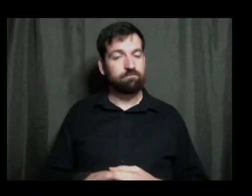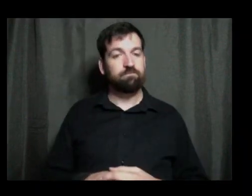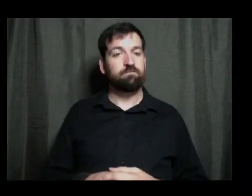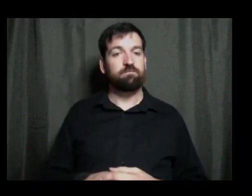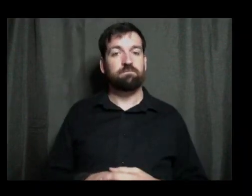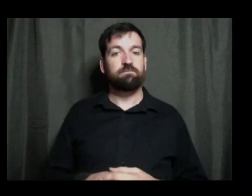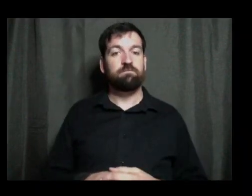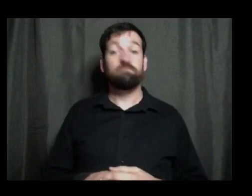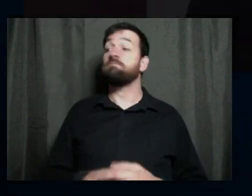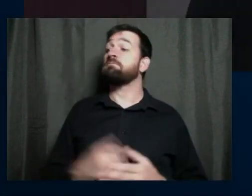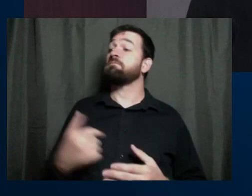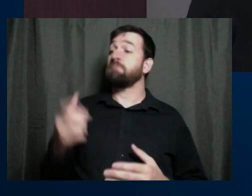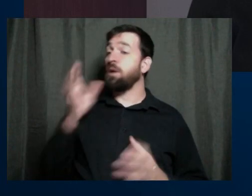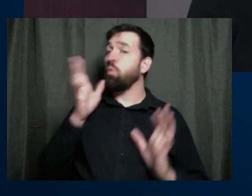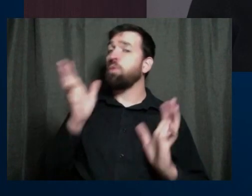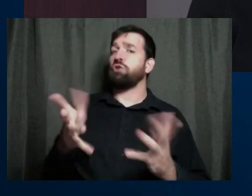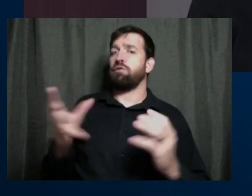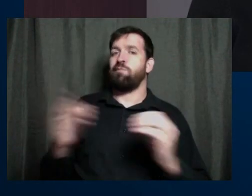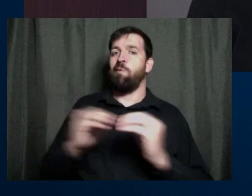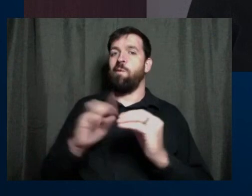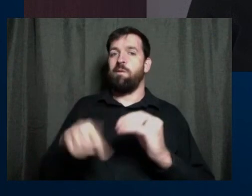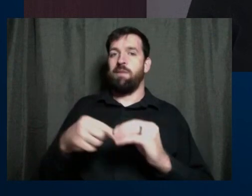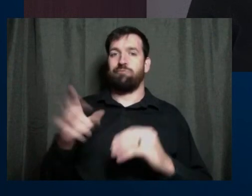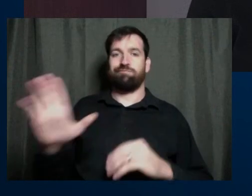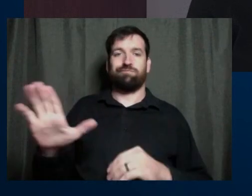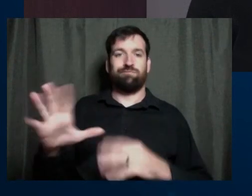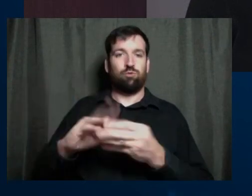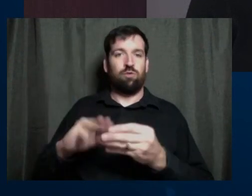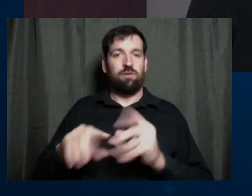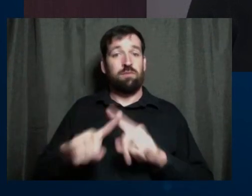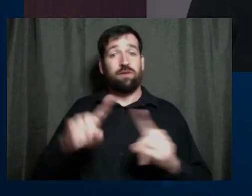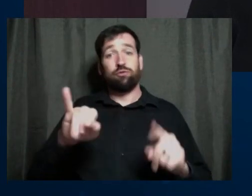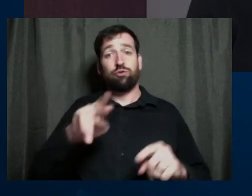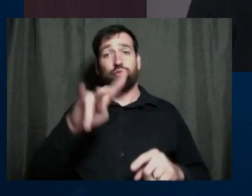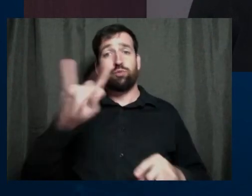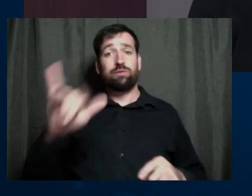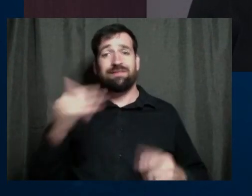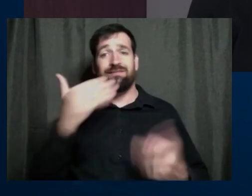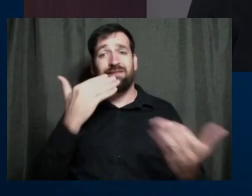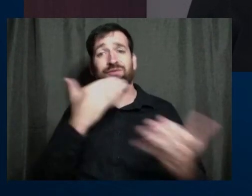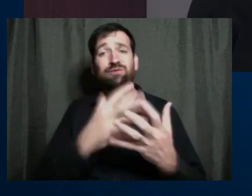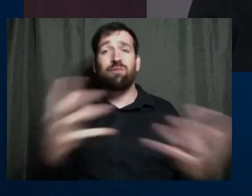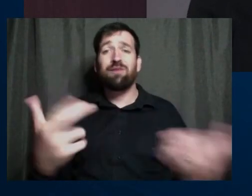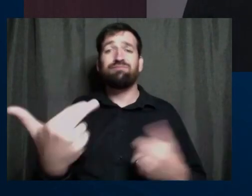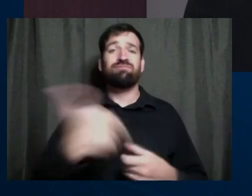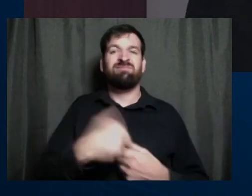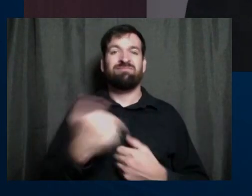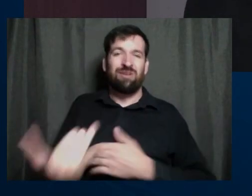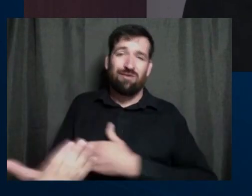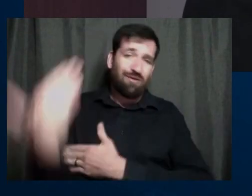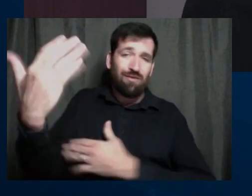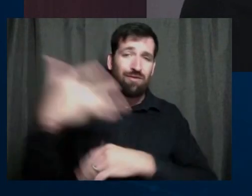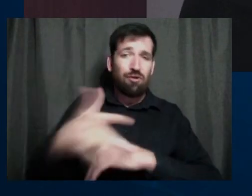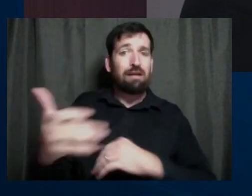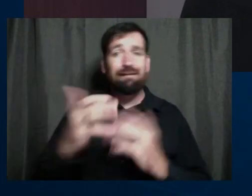Well, we are going to talk more about Lori's story here in just a minute, but Judy, thank you so much for being with us so early in the morning. How are you?